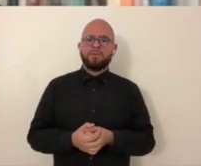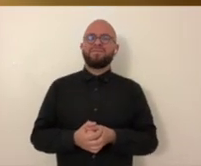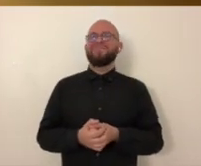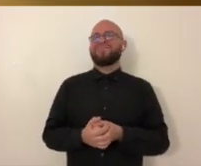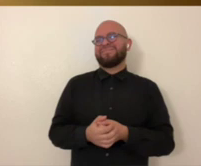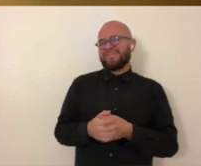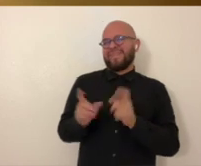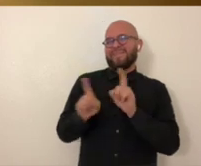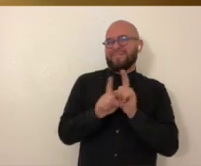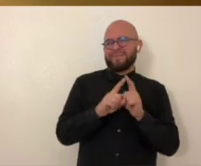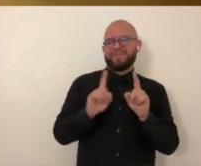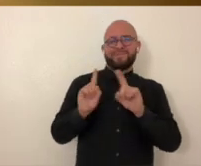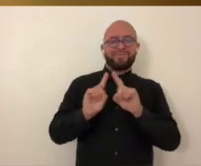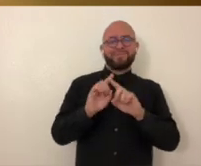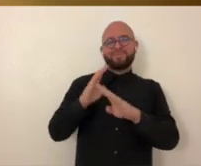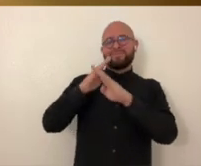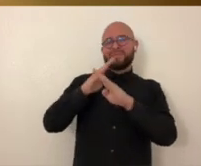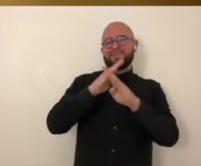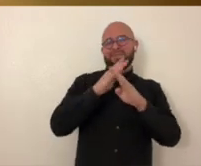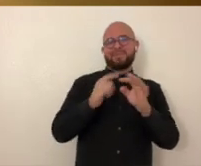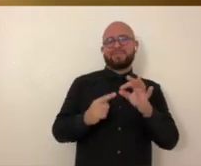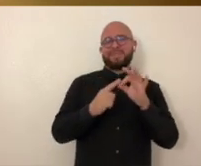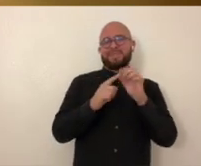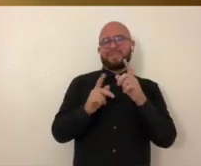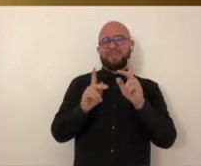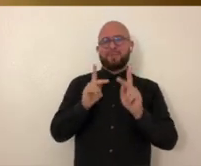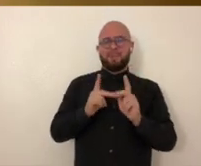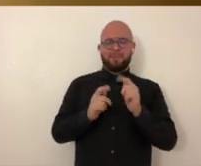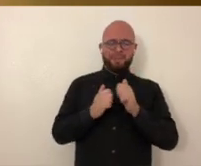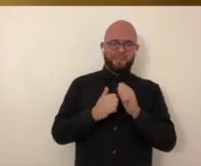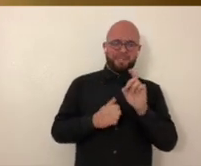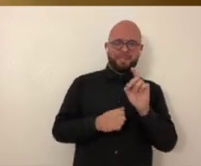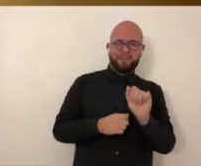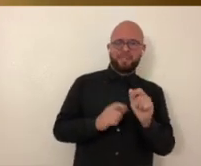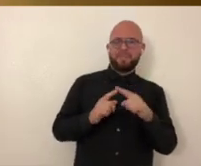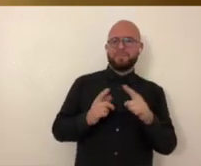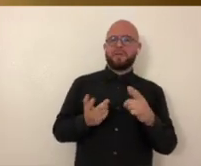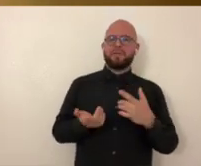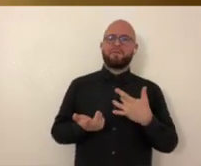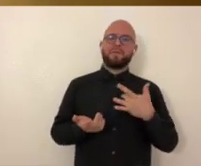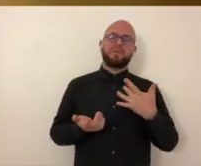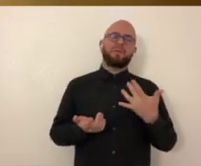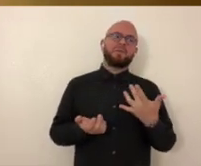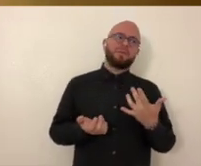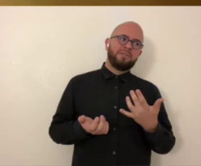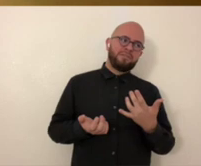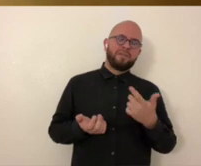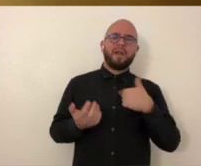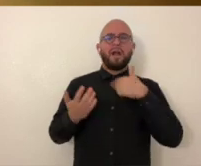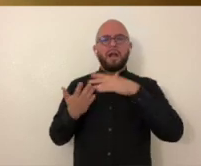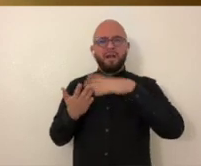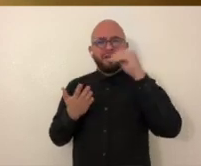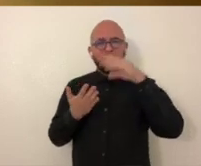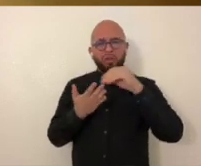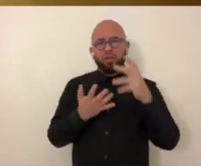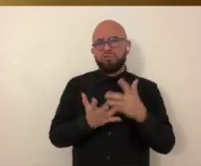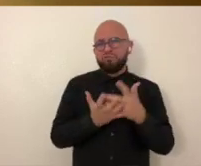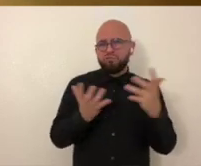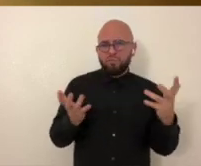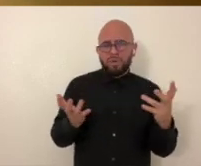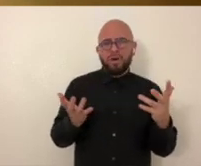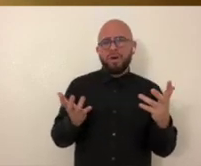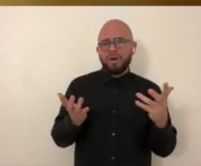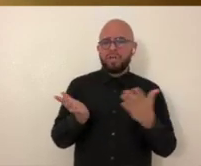it. Many different barriers and stuff, especially for people with disabilities, but it's been